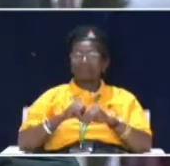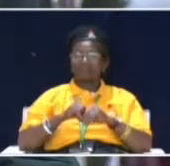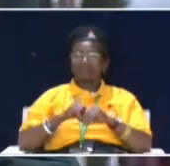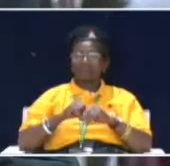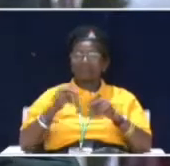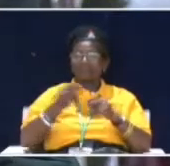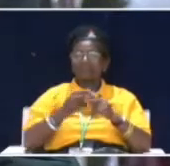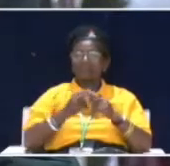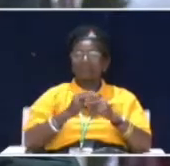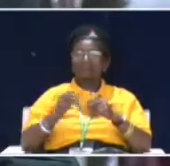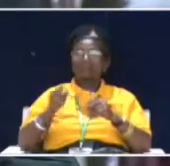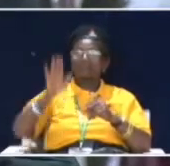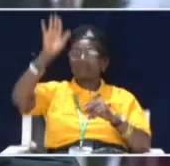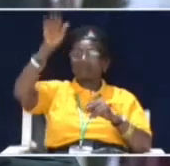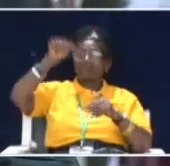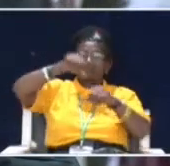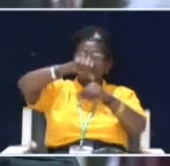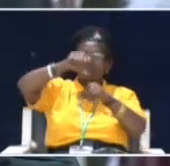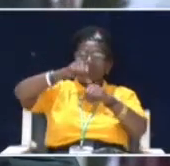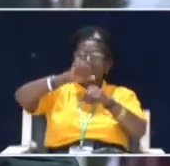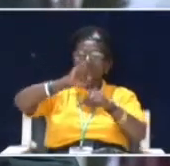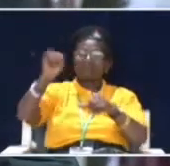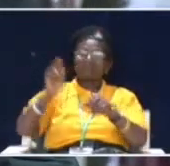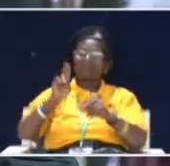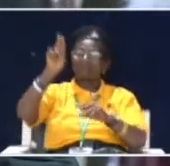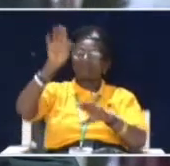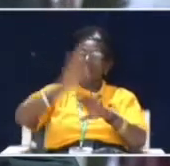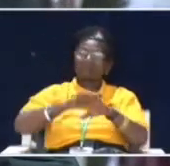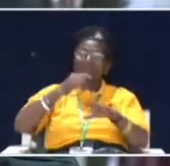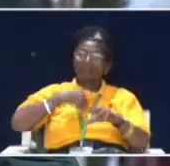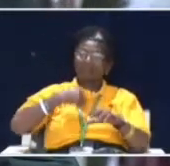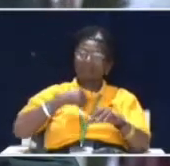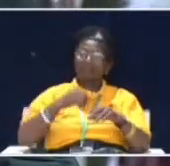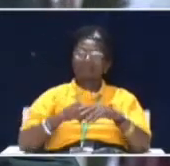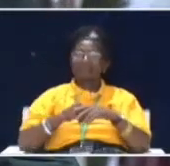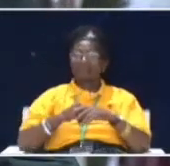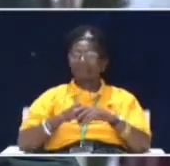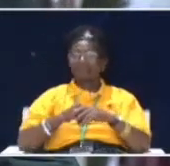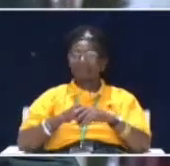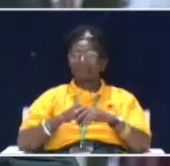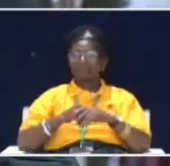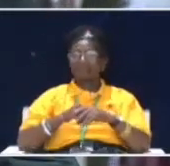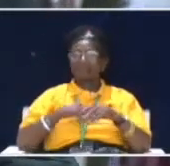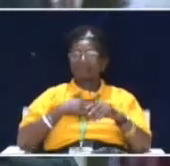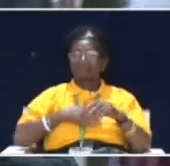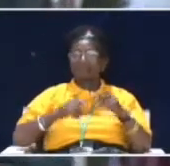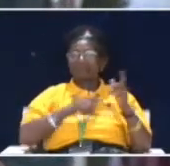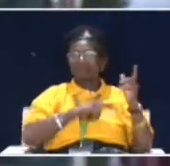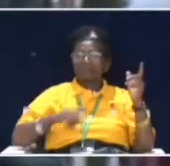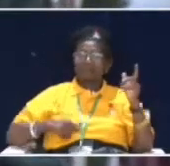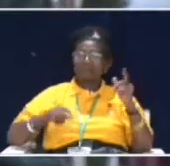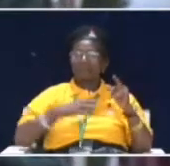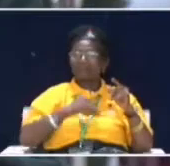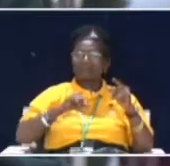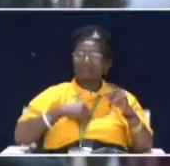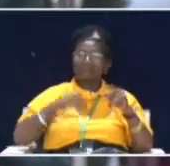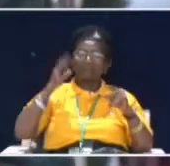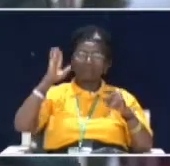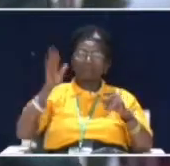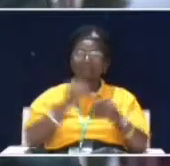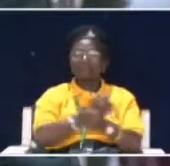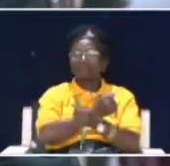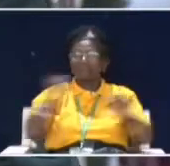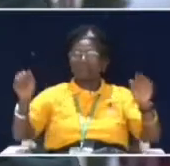Increase your anointing upon me. Sọ ìfàmì òróró yàn rẹ di ńlá lórí mi. And I will rescue. they